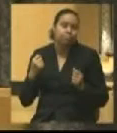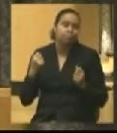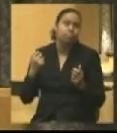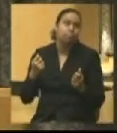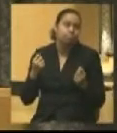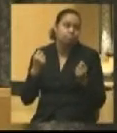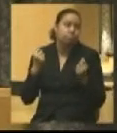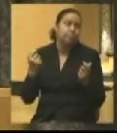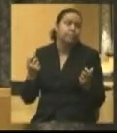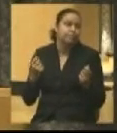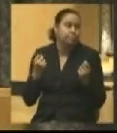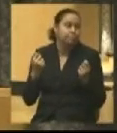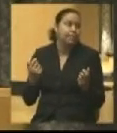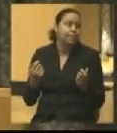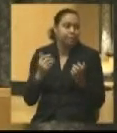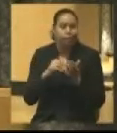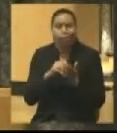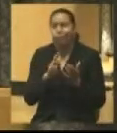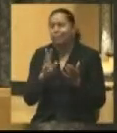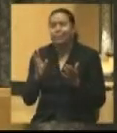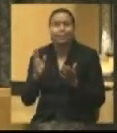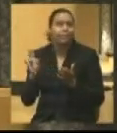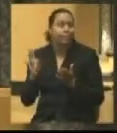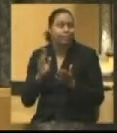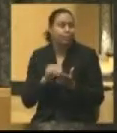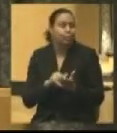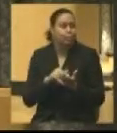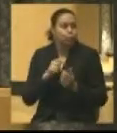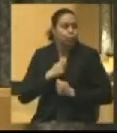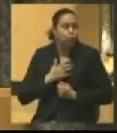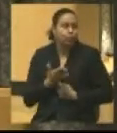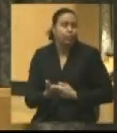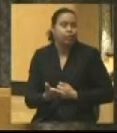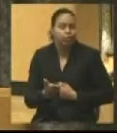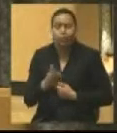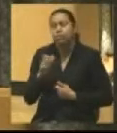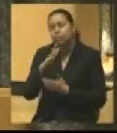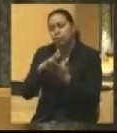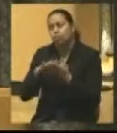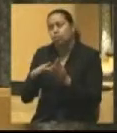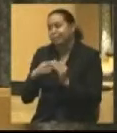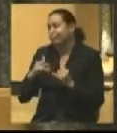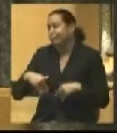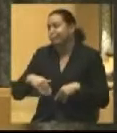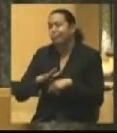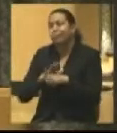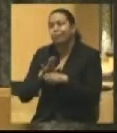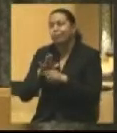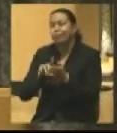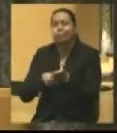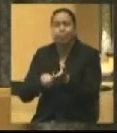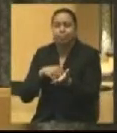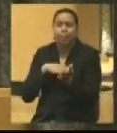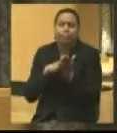of soldiers on the ground, and I mean, another big part of the story that we still don't have and is only alluded to